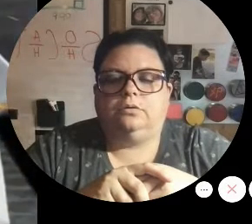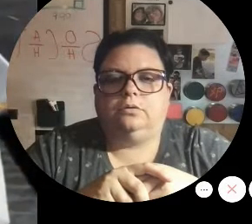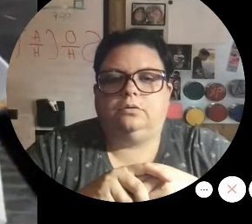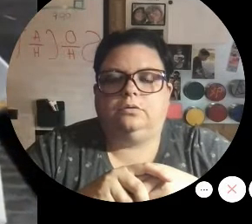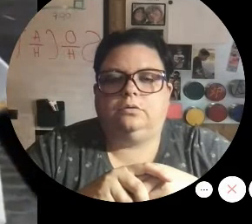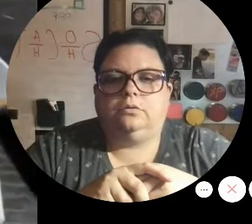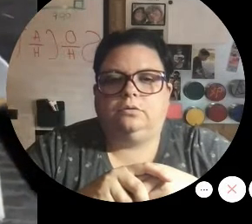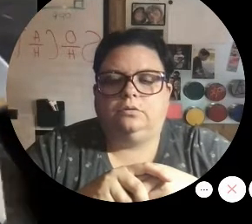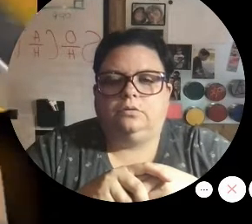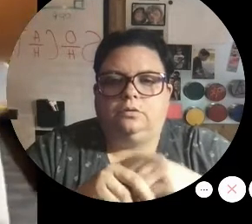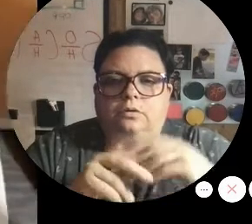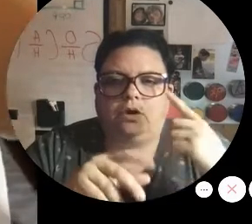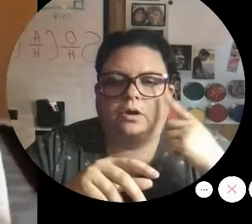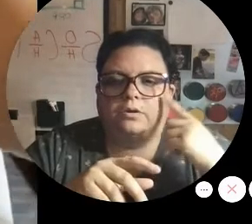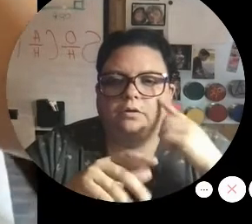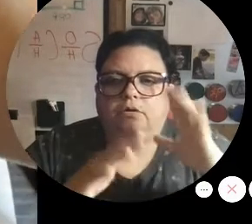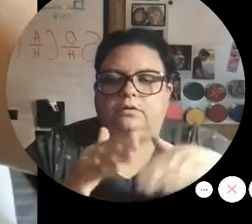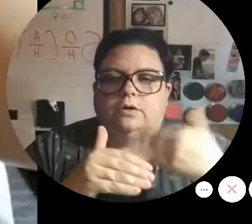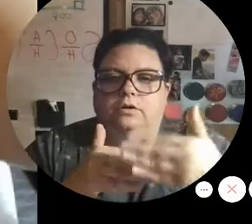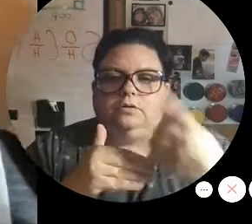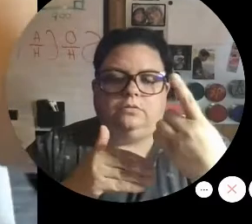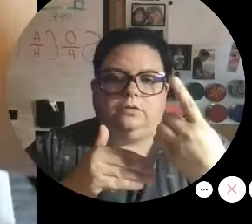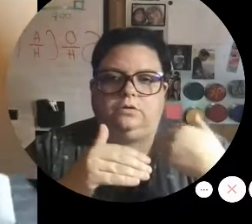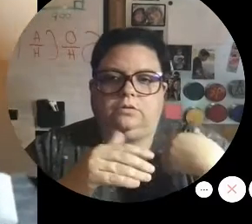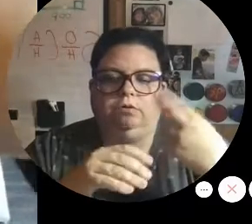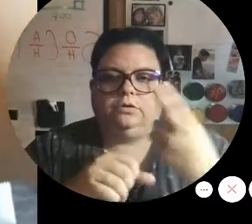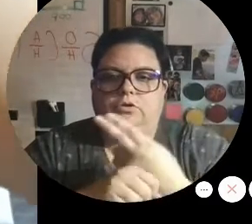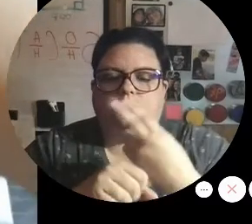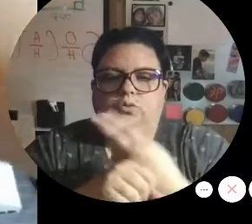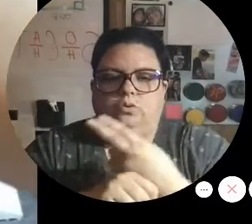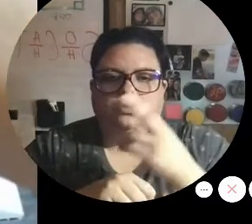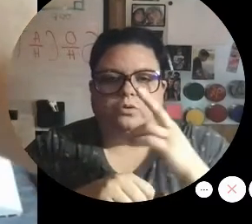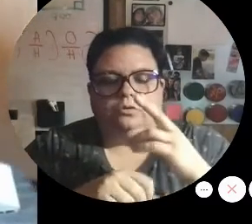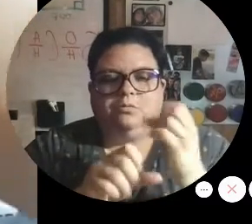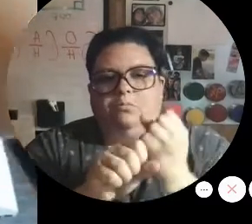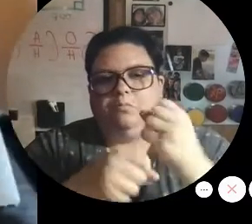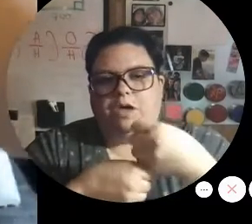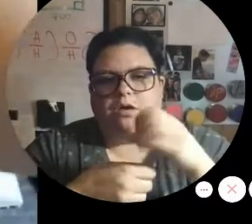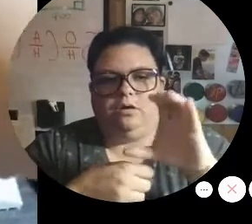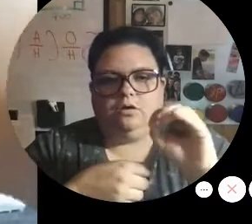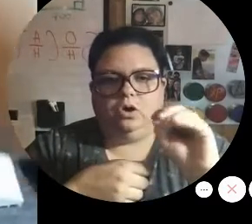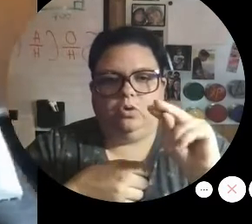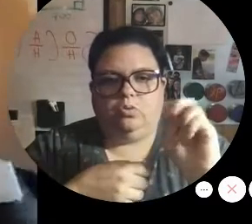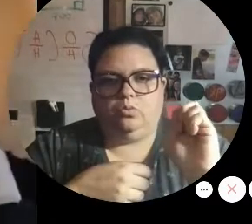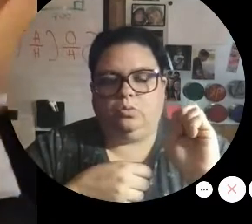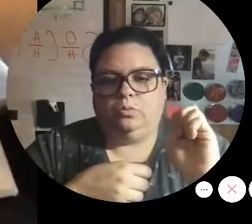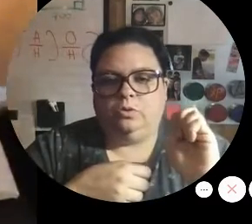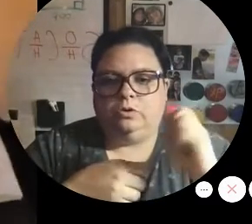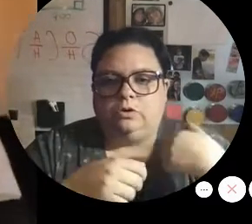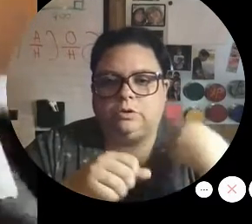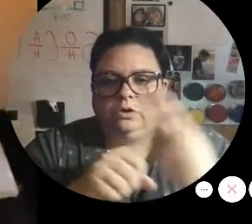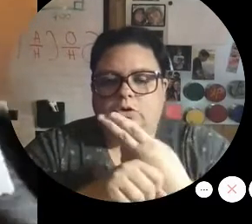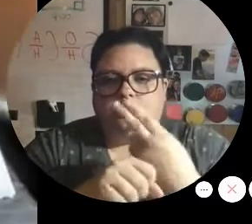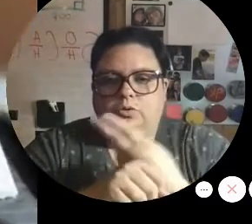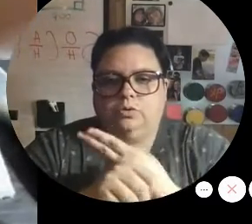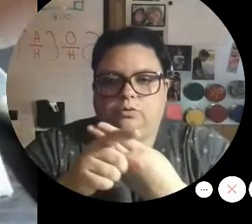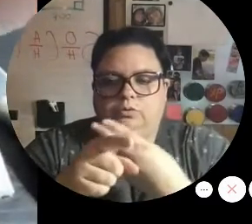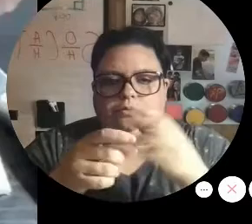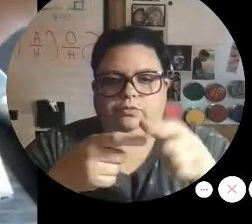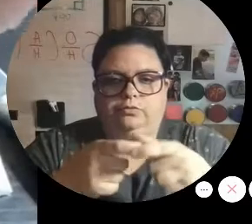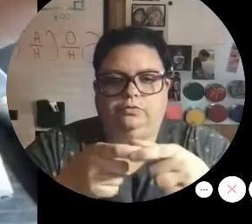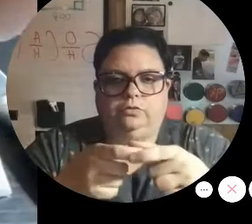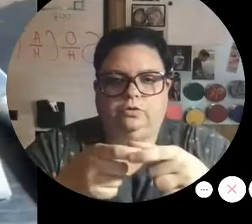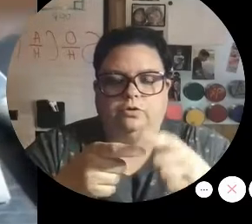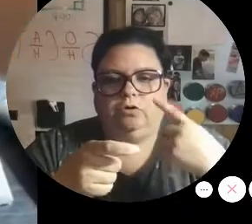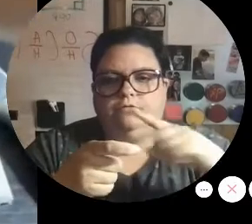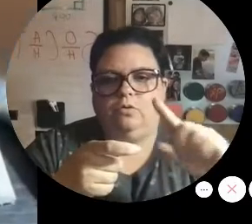the next one I'm going to make is a cone. So I'm going to use this circular